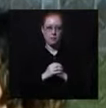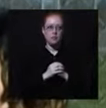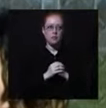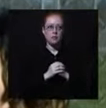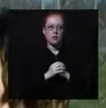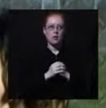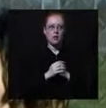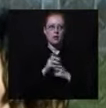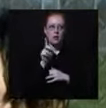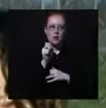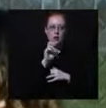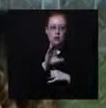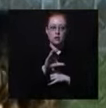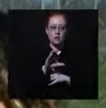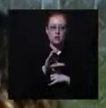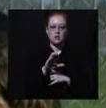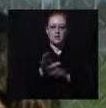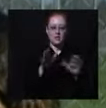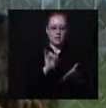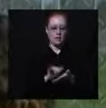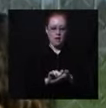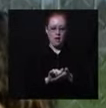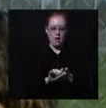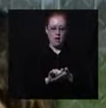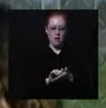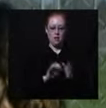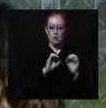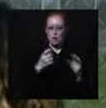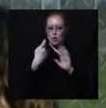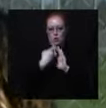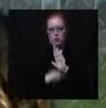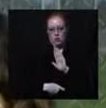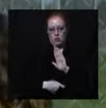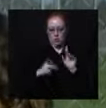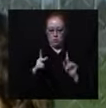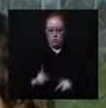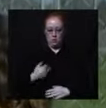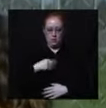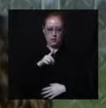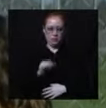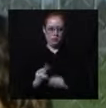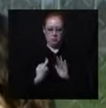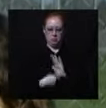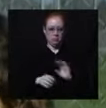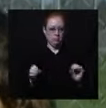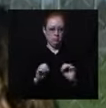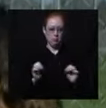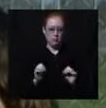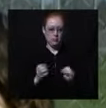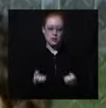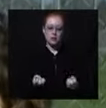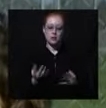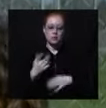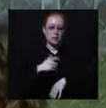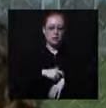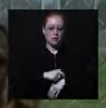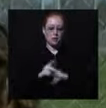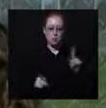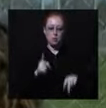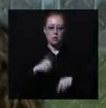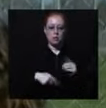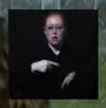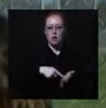that at no cost to the individual with disability because many times those people just could not afford